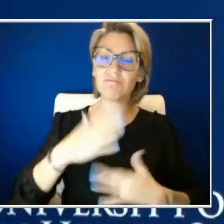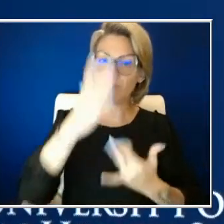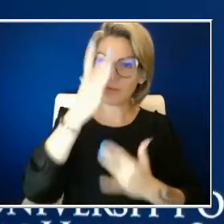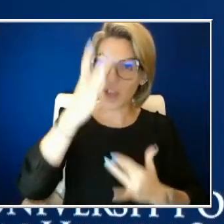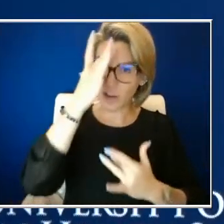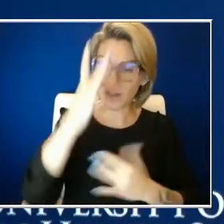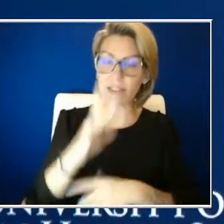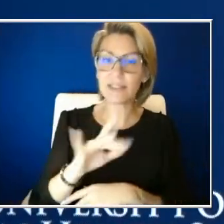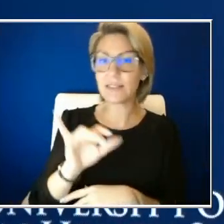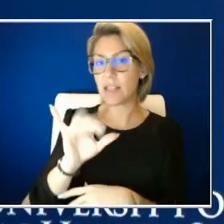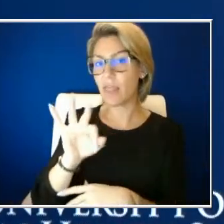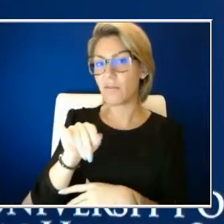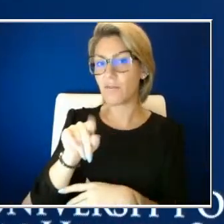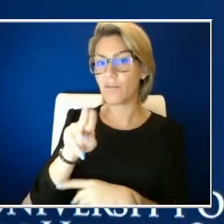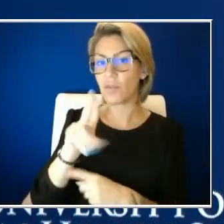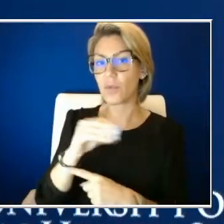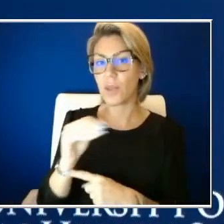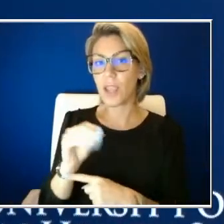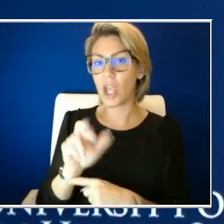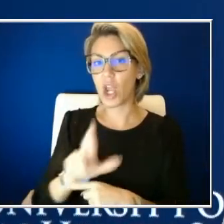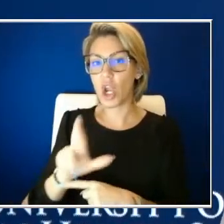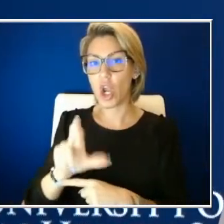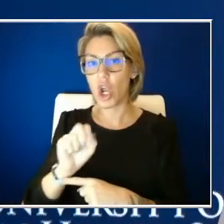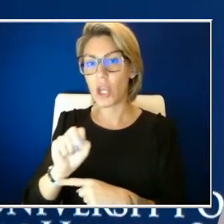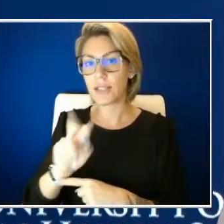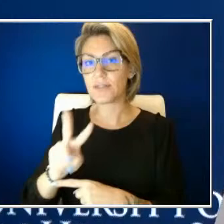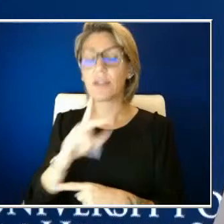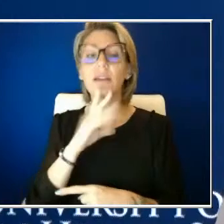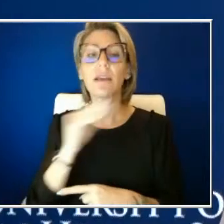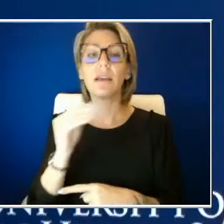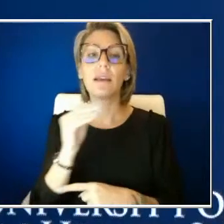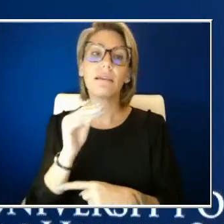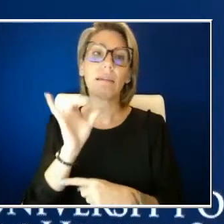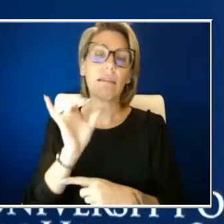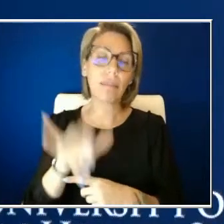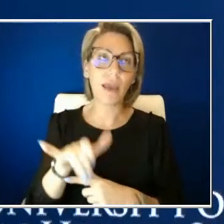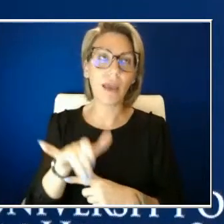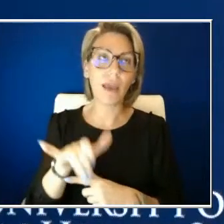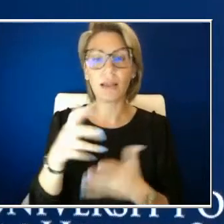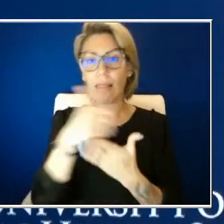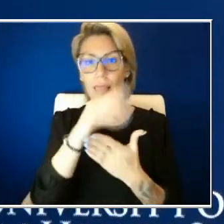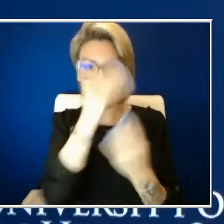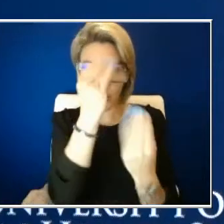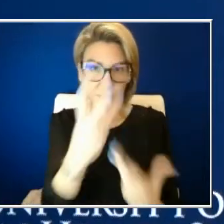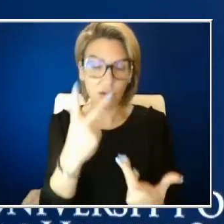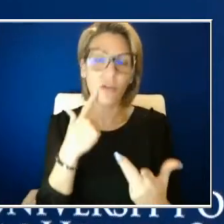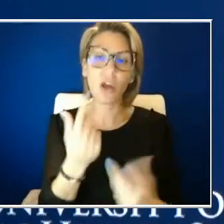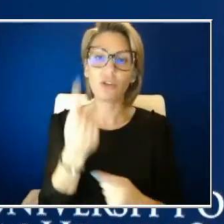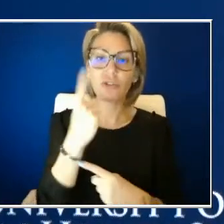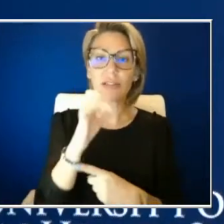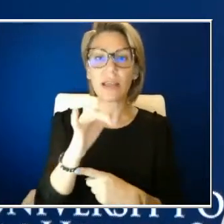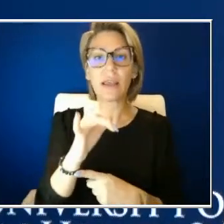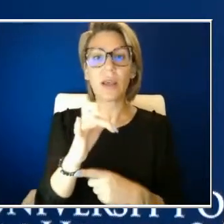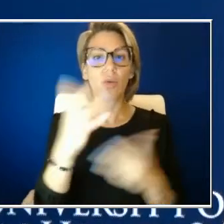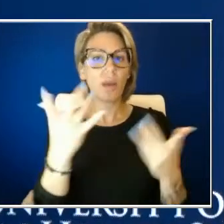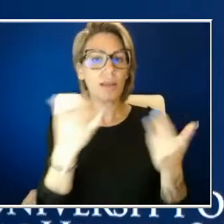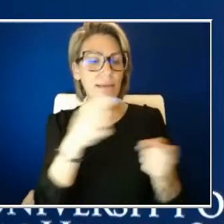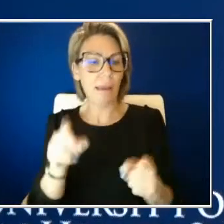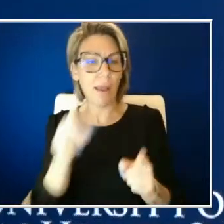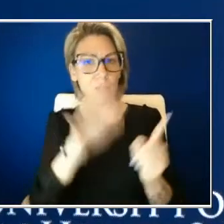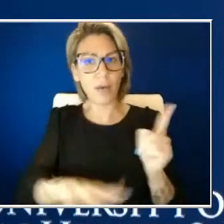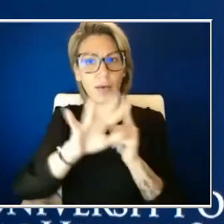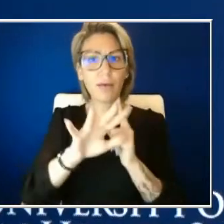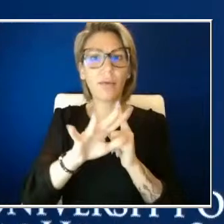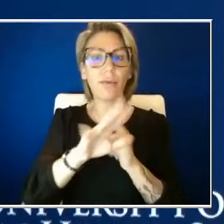it is the best thing so that we can collect that data to understand what are trends around the nation, what are trends in the regions, and what are